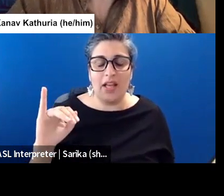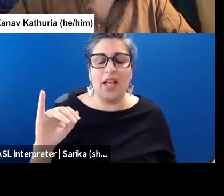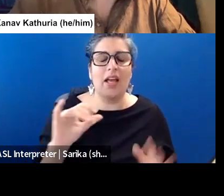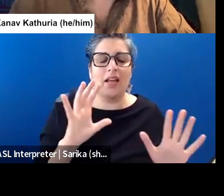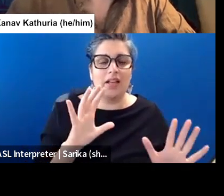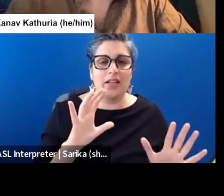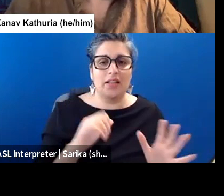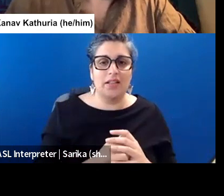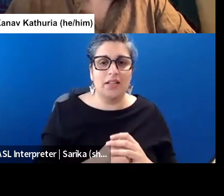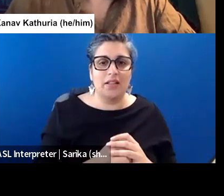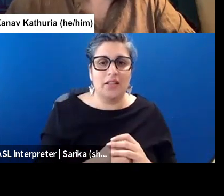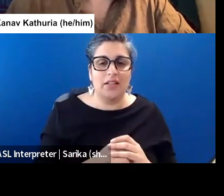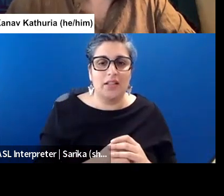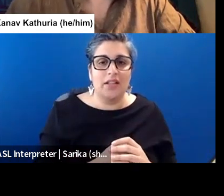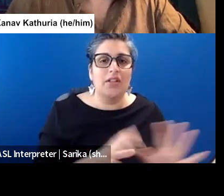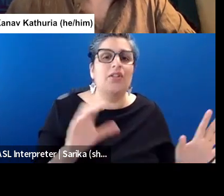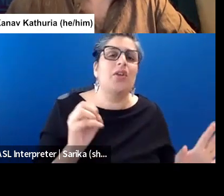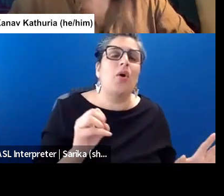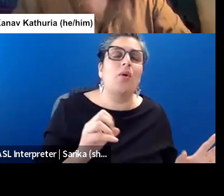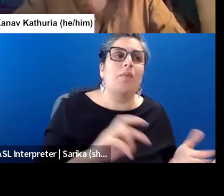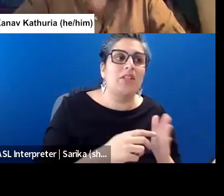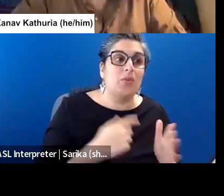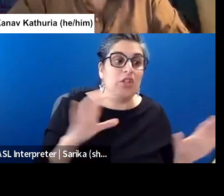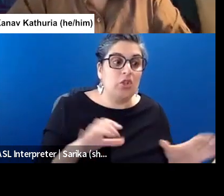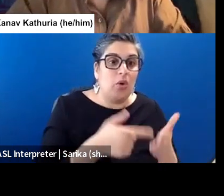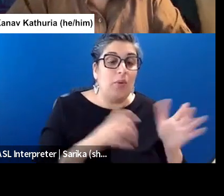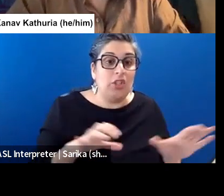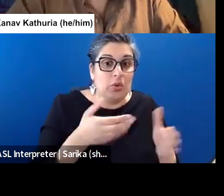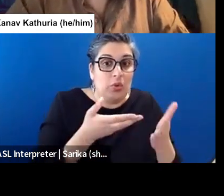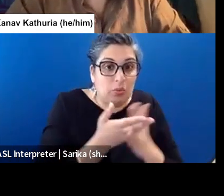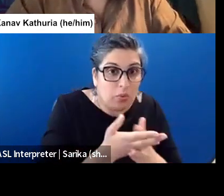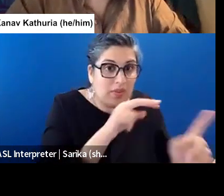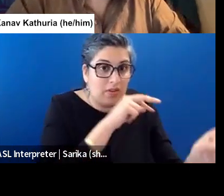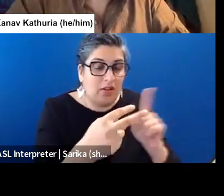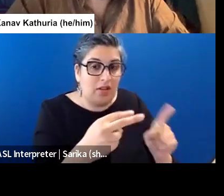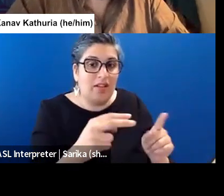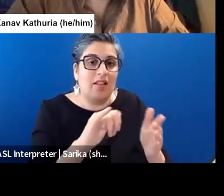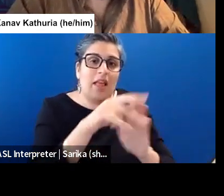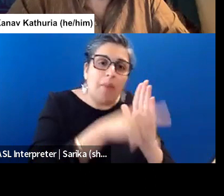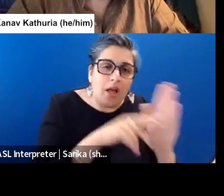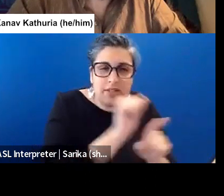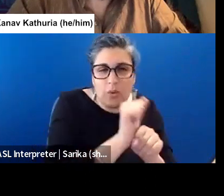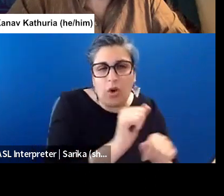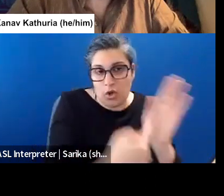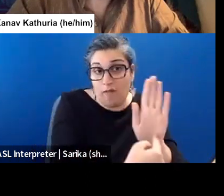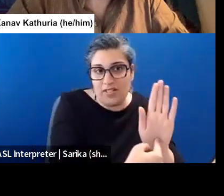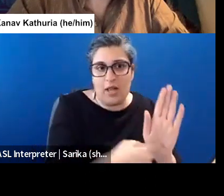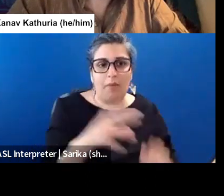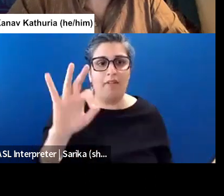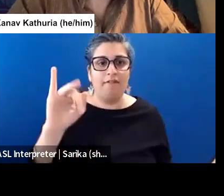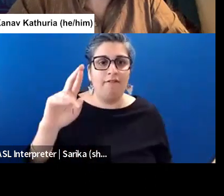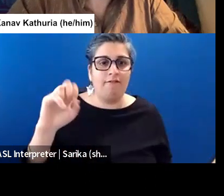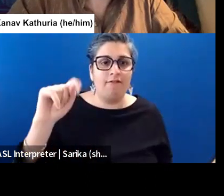not do that with carve-outs. That's why we do a lot of policy work. An example I'll give you is the First Step Act.